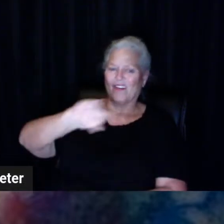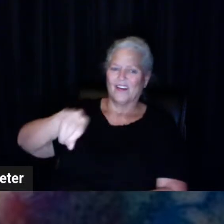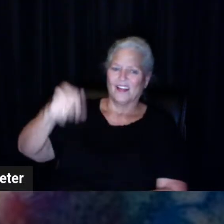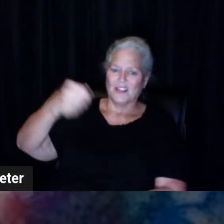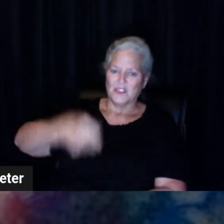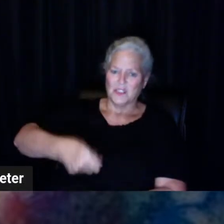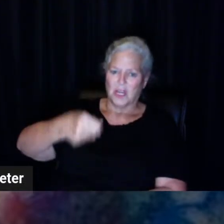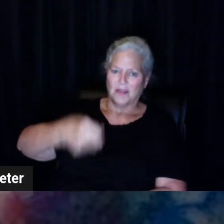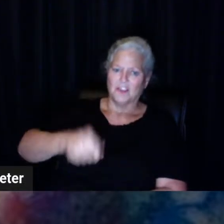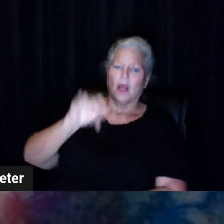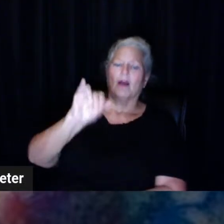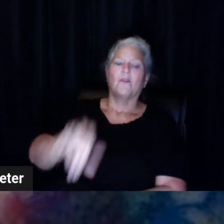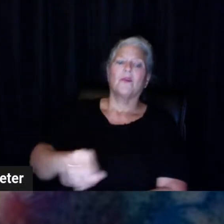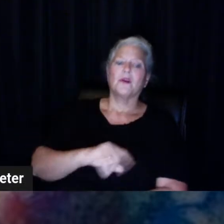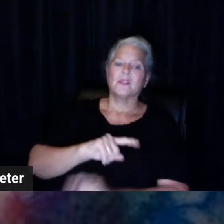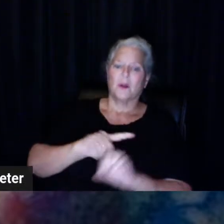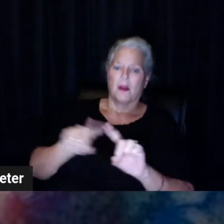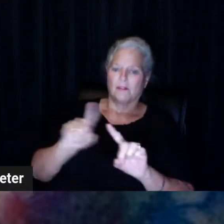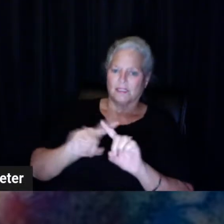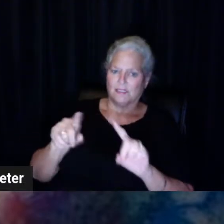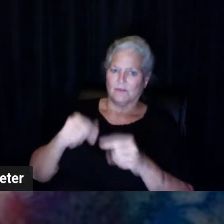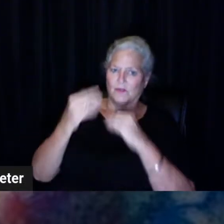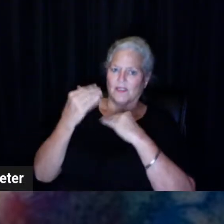levels. 4 levels.